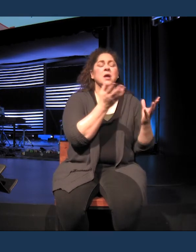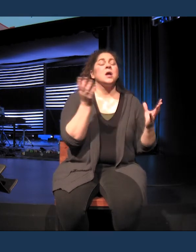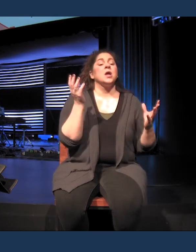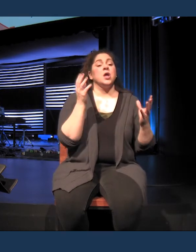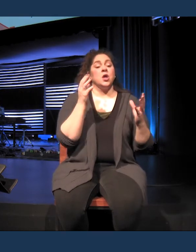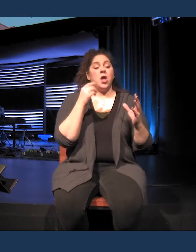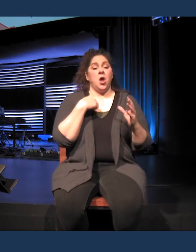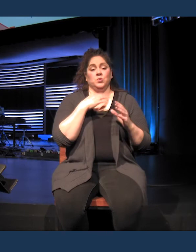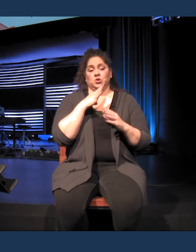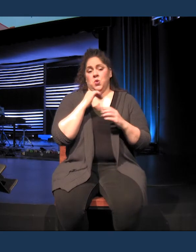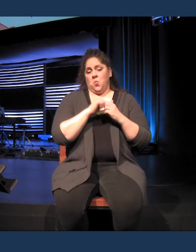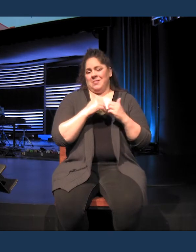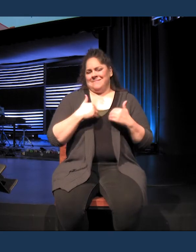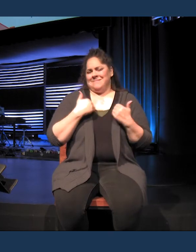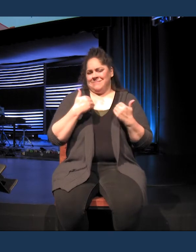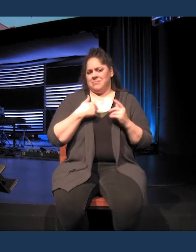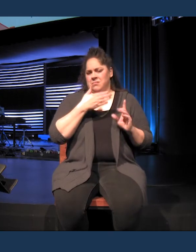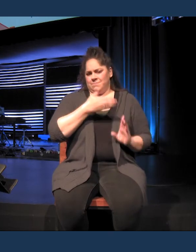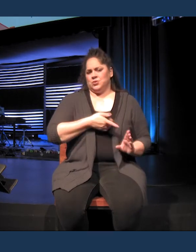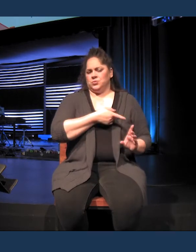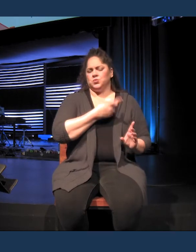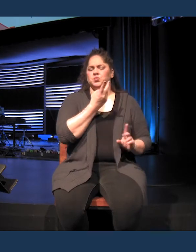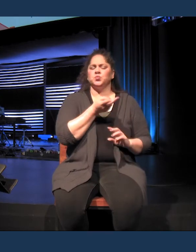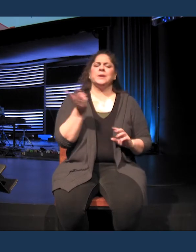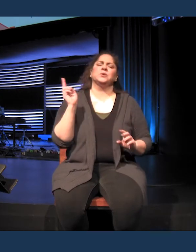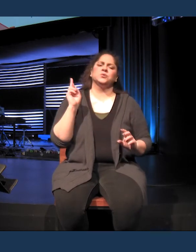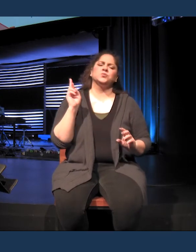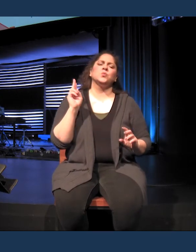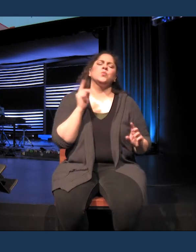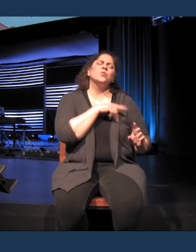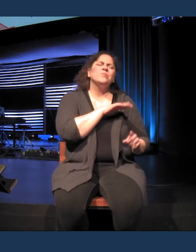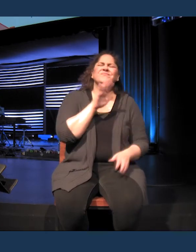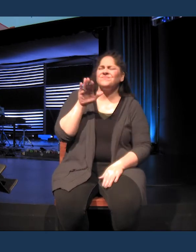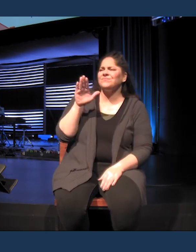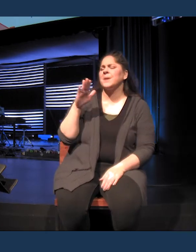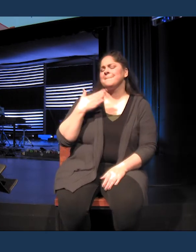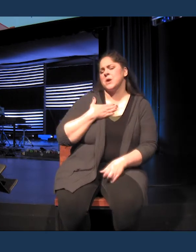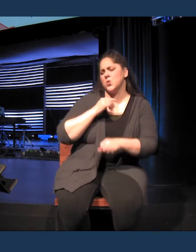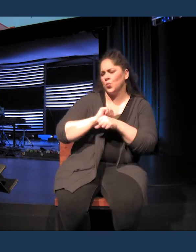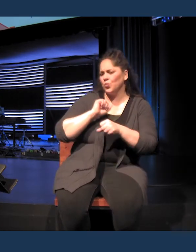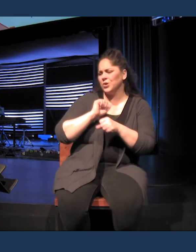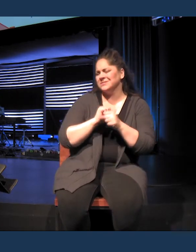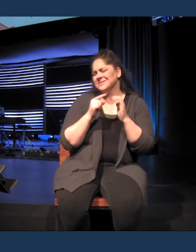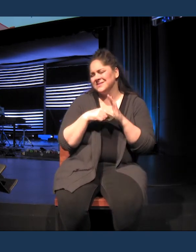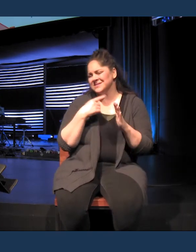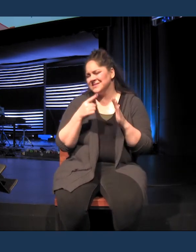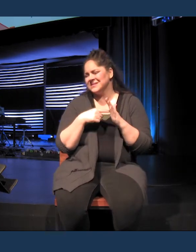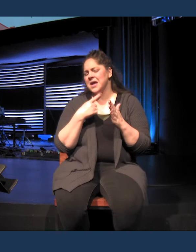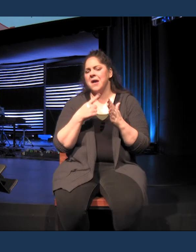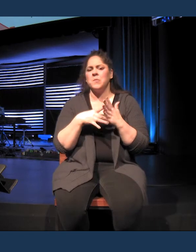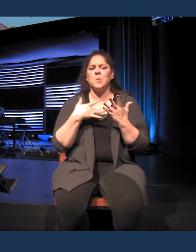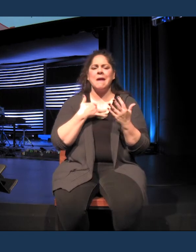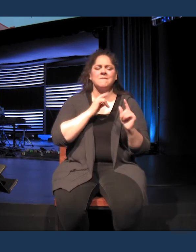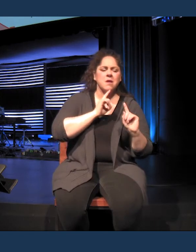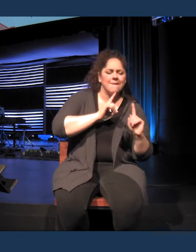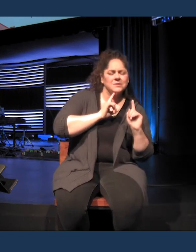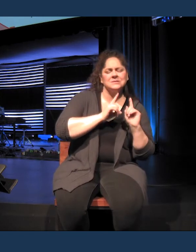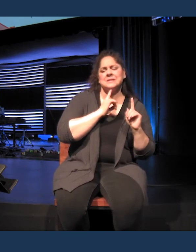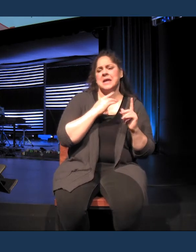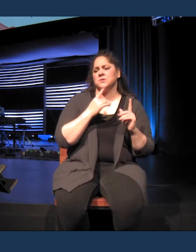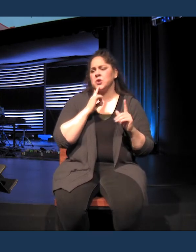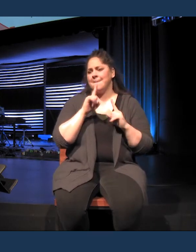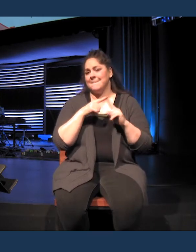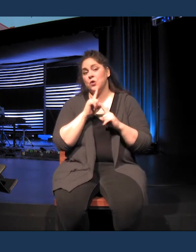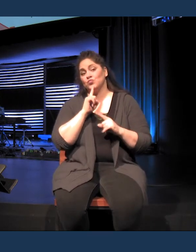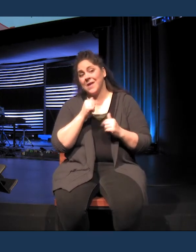just about 2 weeks ago, and he was asking me, he said, hey, I'm, you know, in my workplace, sometimes we get into conversations, we talk about real